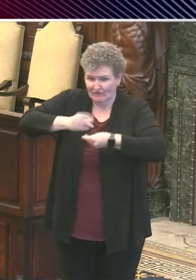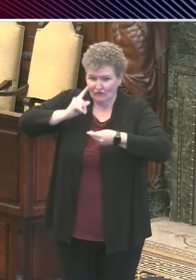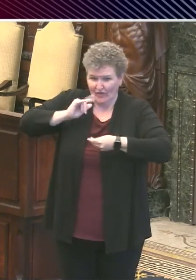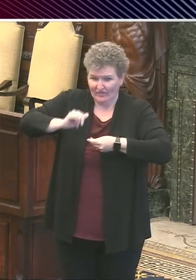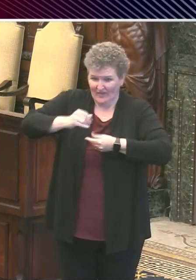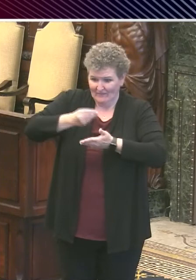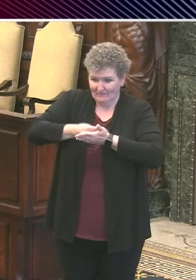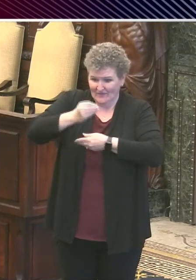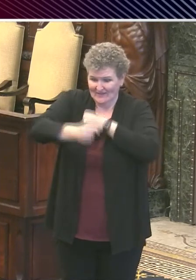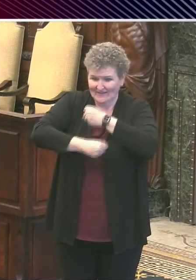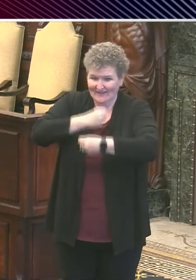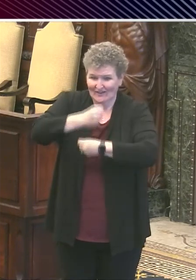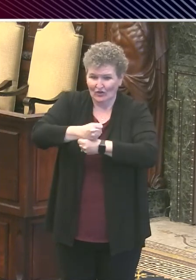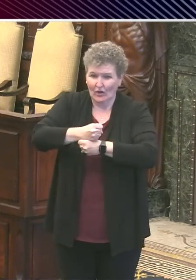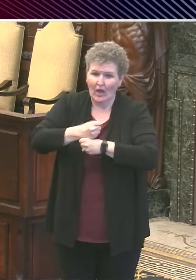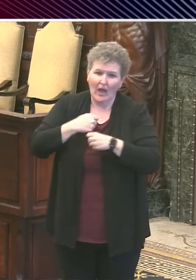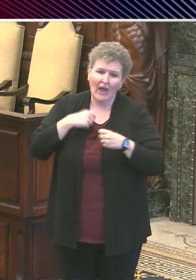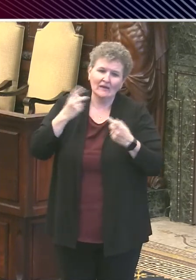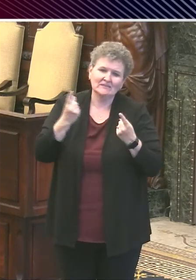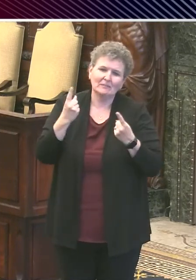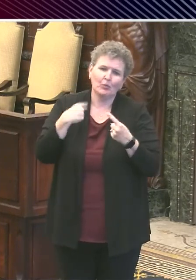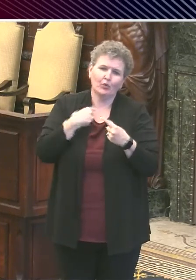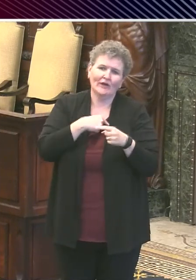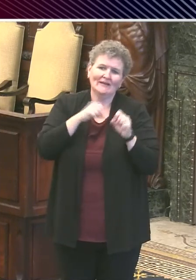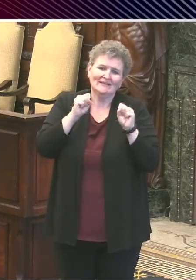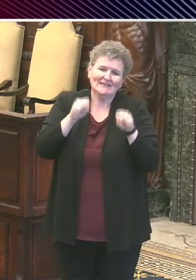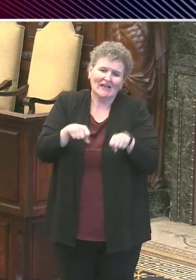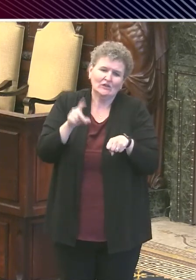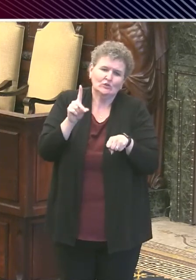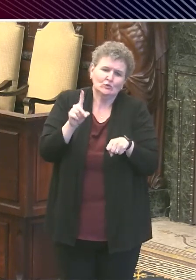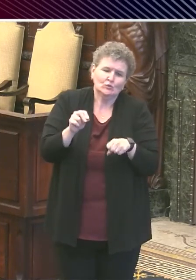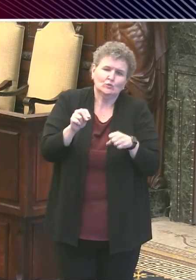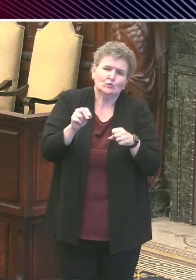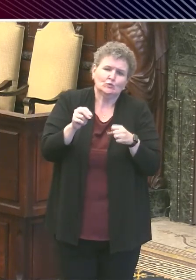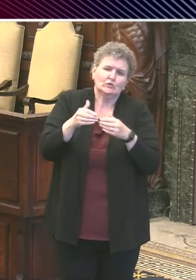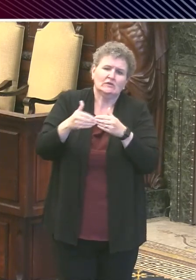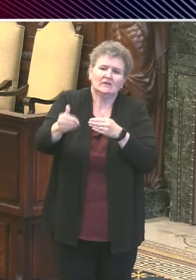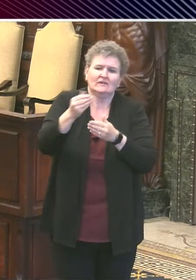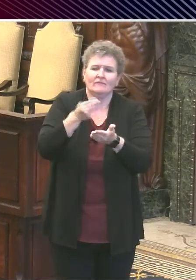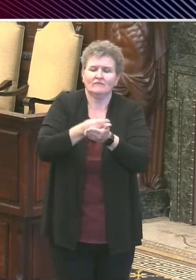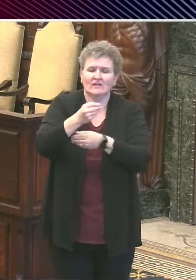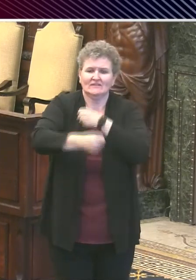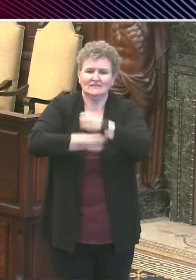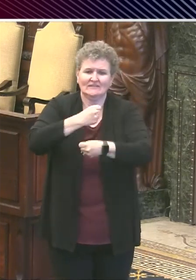year, so it may be something that could be visited in the next budget round. Thank you.